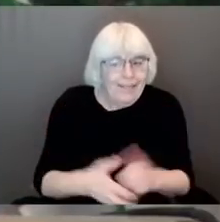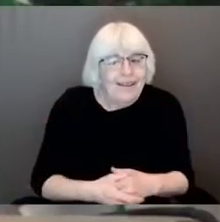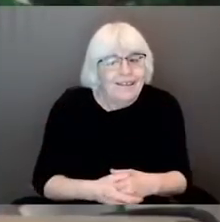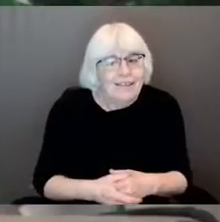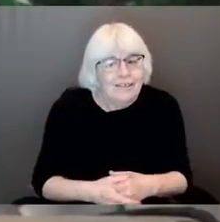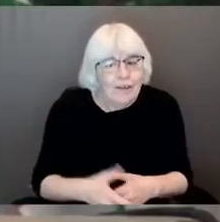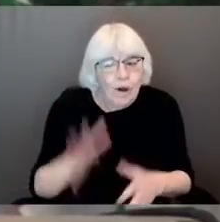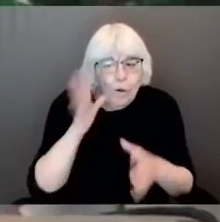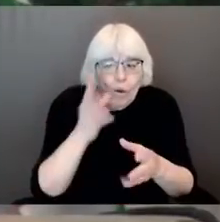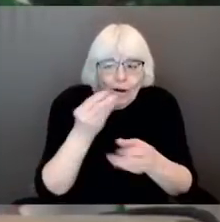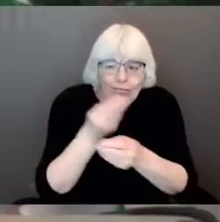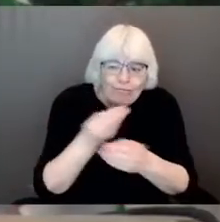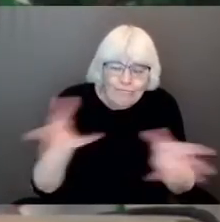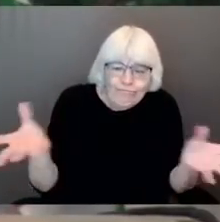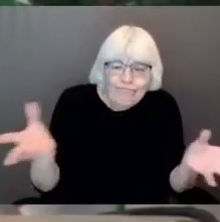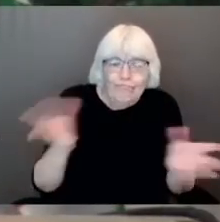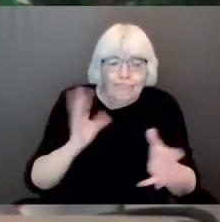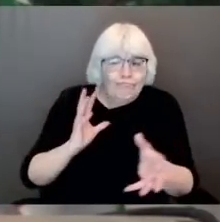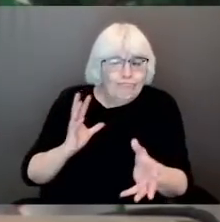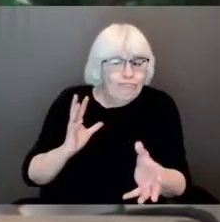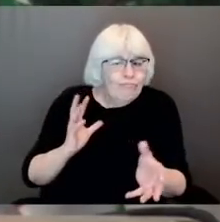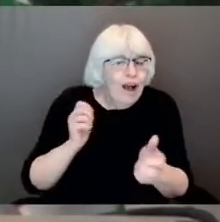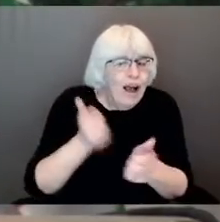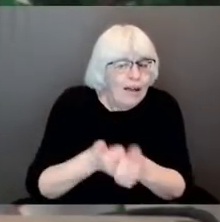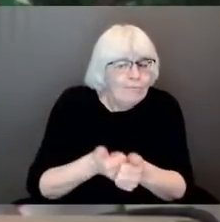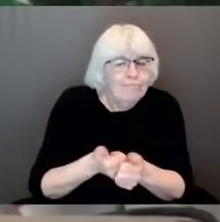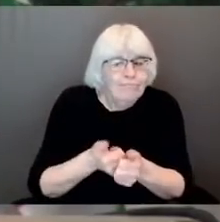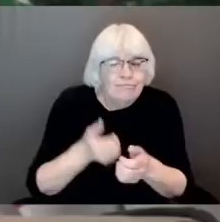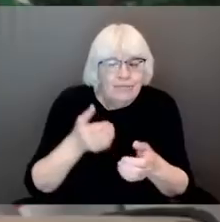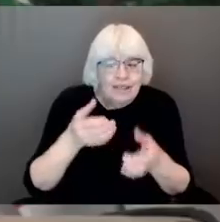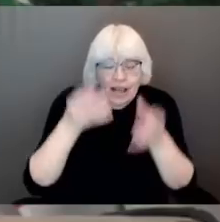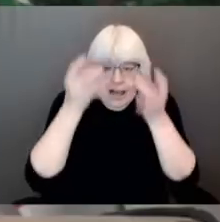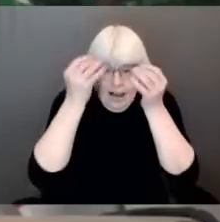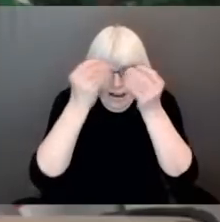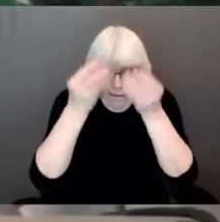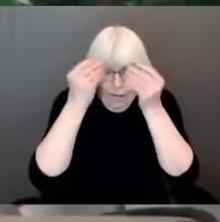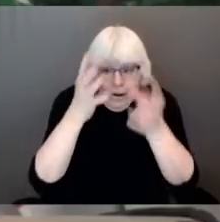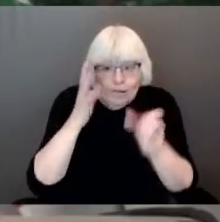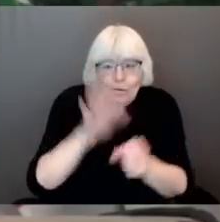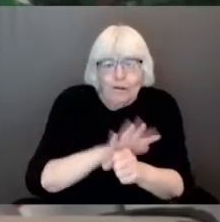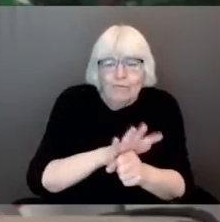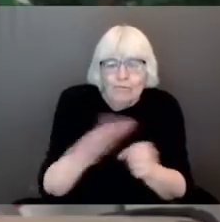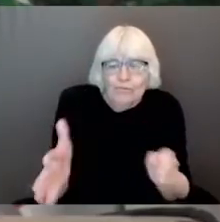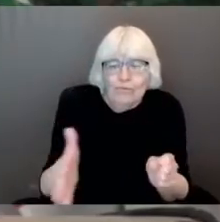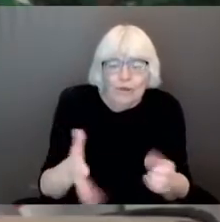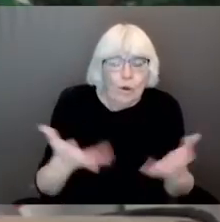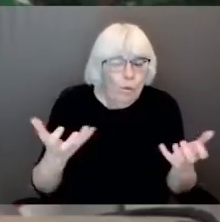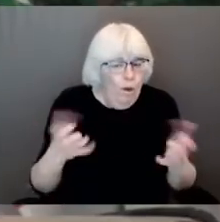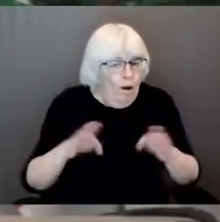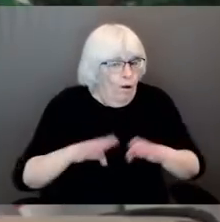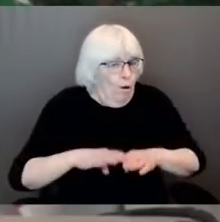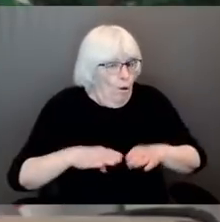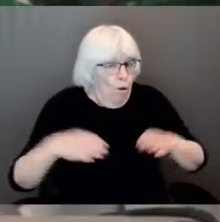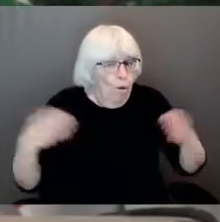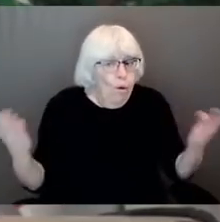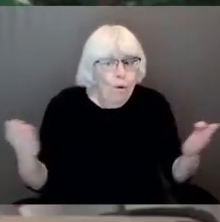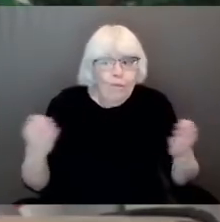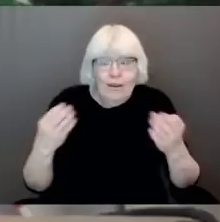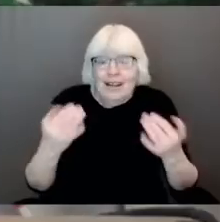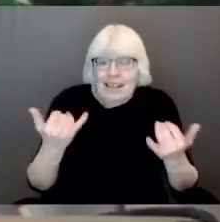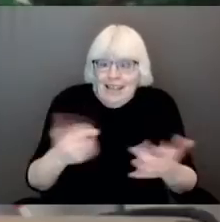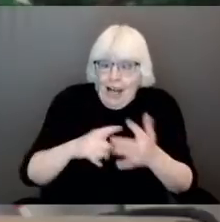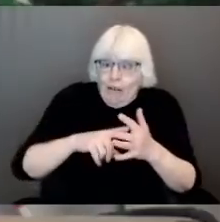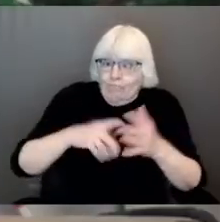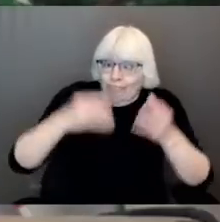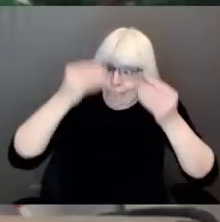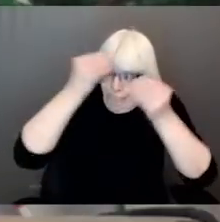COVID information in a few moments. I just wanted to begin by saying that today is the first day where our